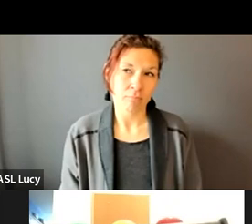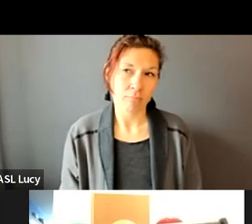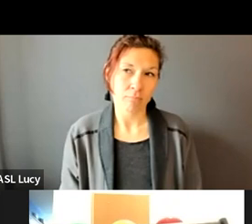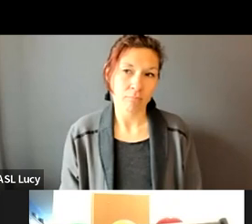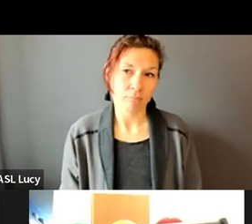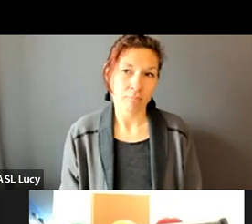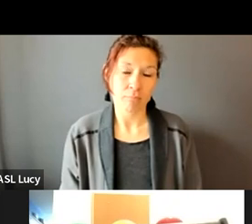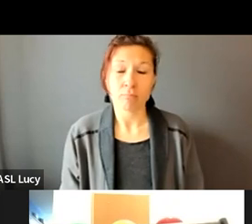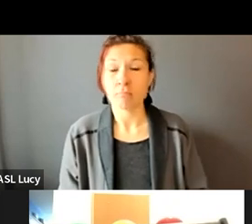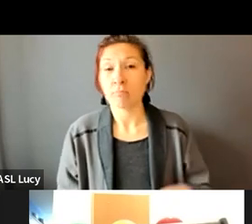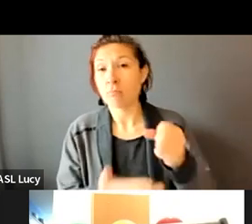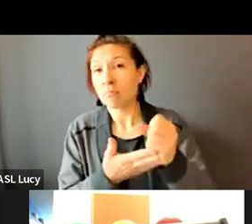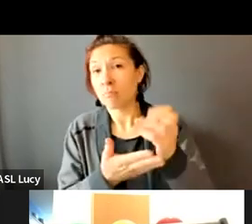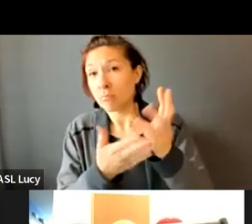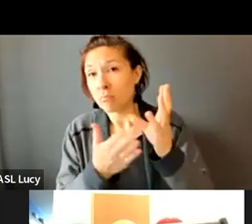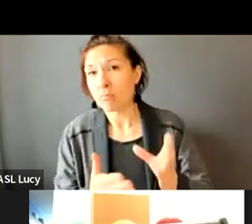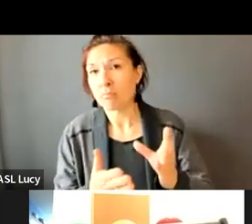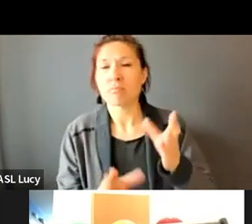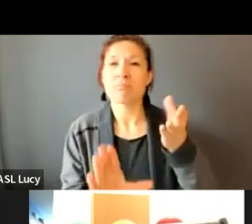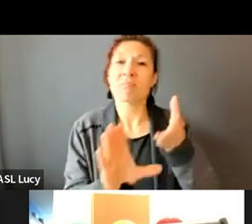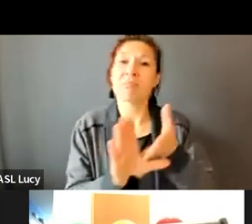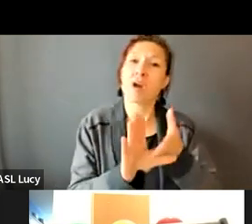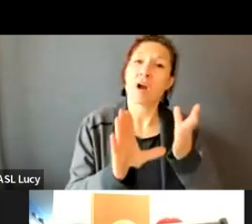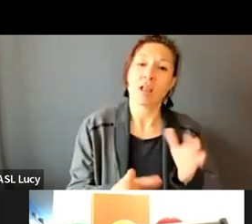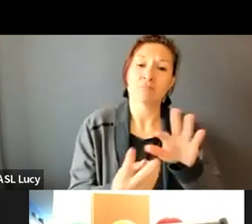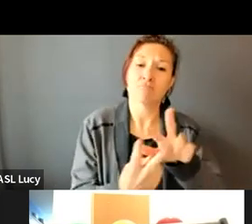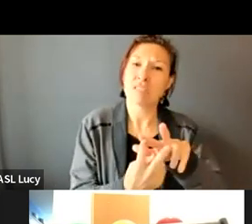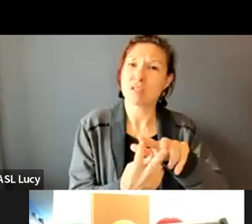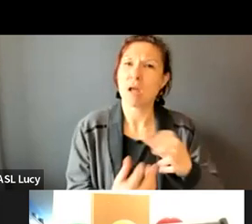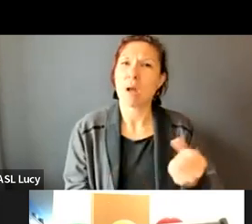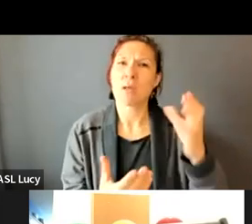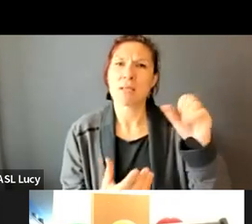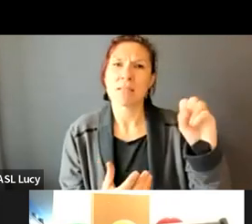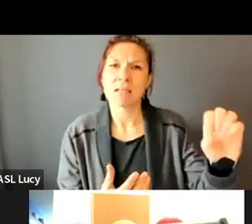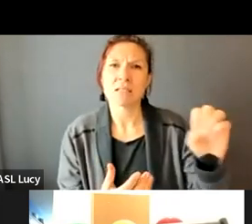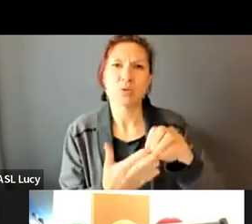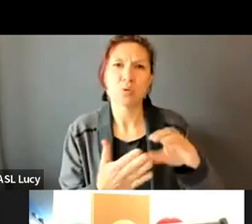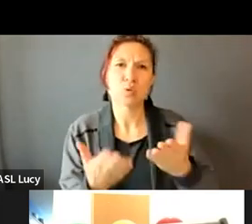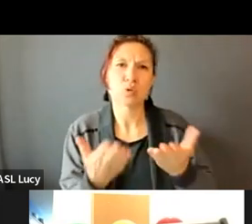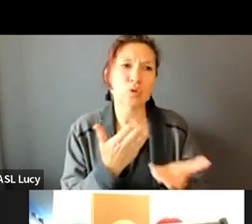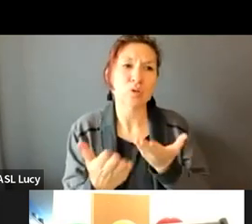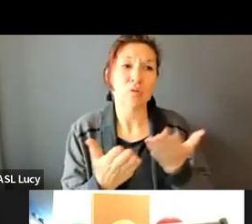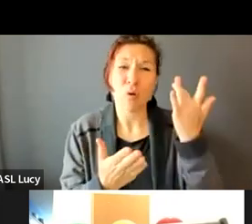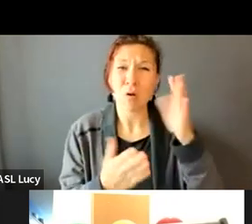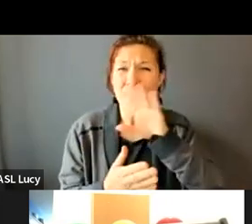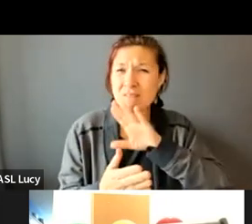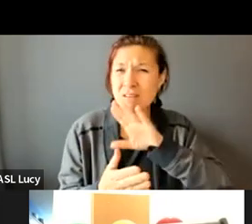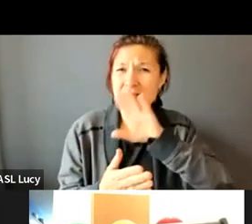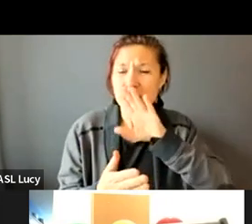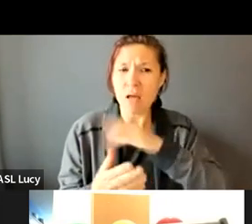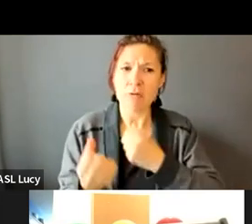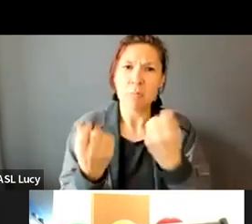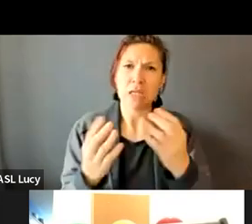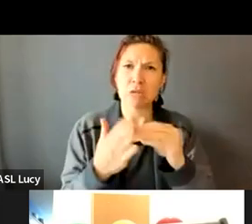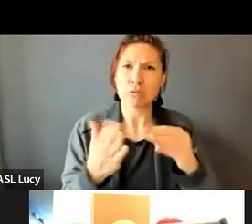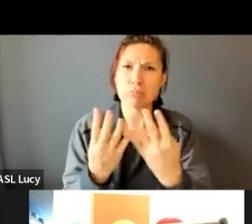social workers or psychologists because sometimes it can be very frustrating to have so many cases at